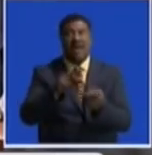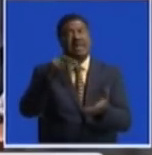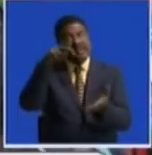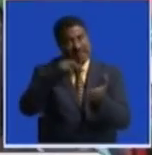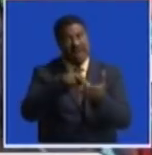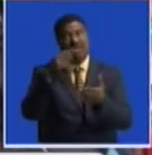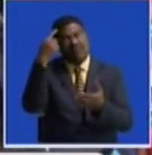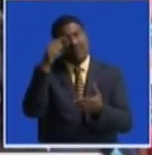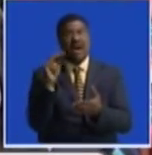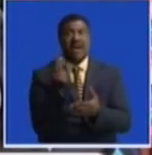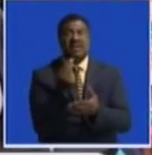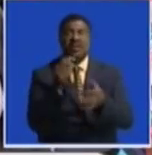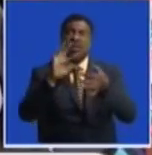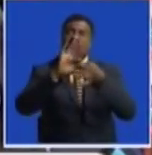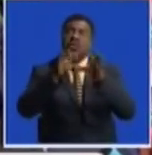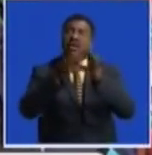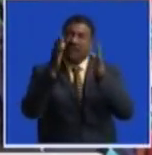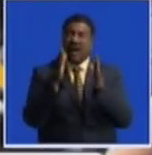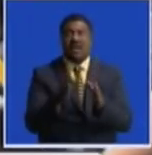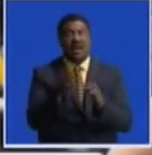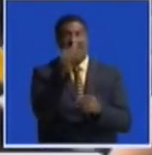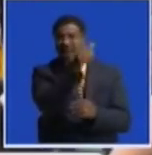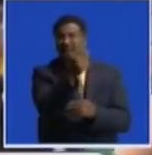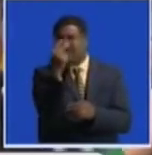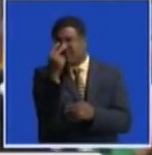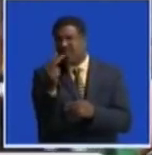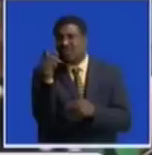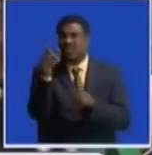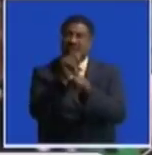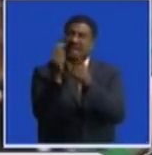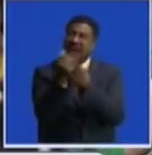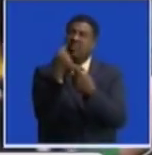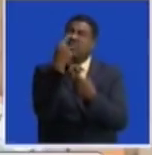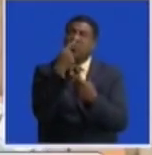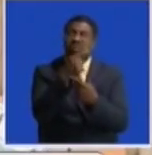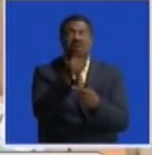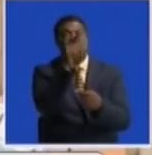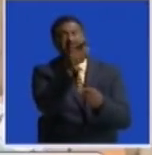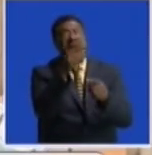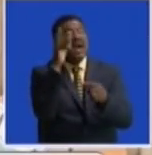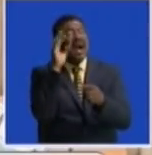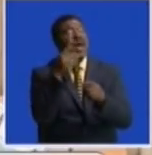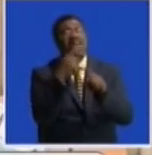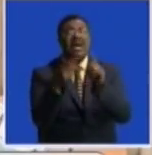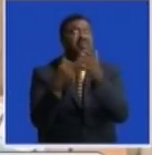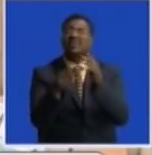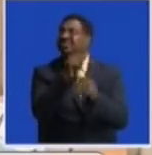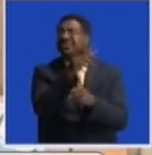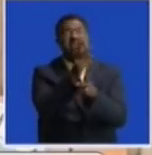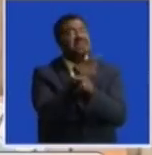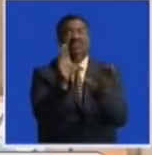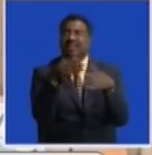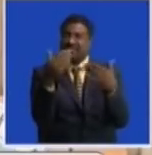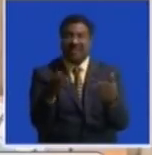a unifier. She did not look at a person's tribe, a person's color. She looked at people,